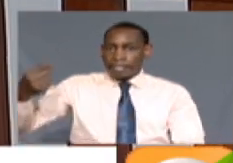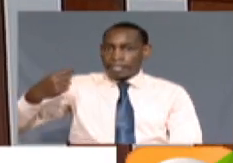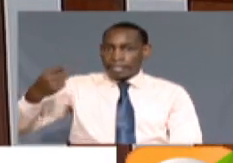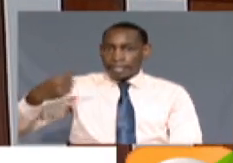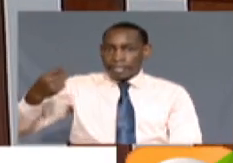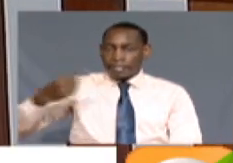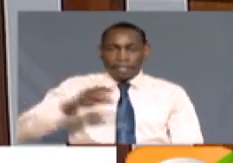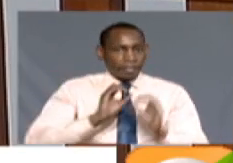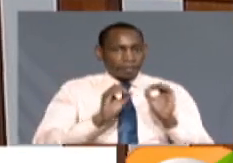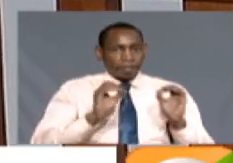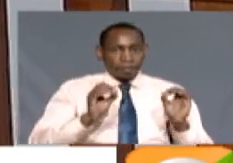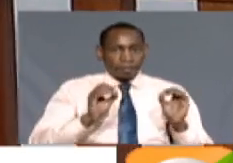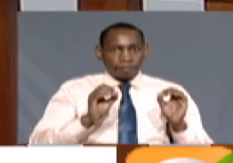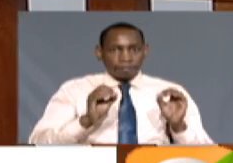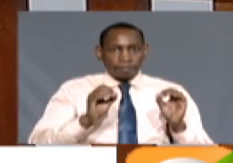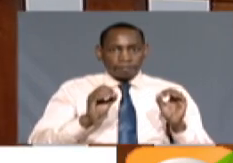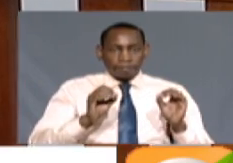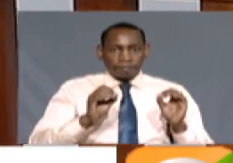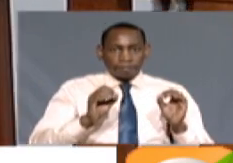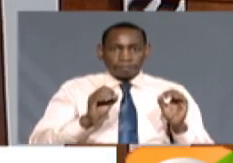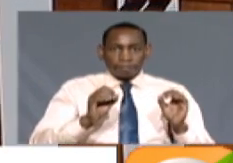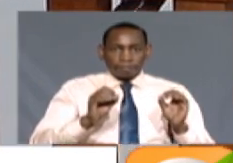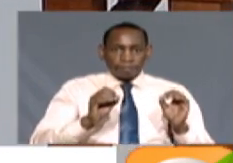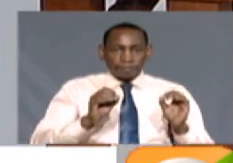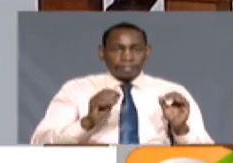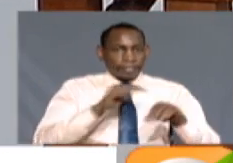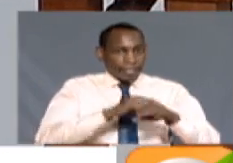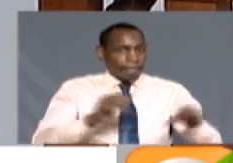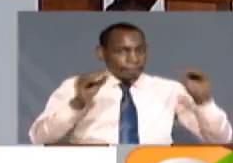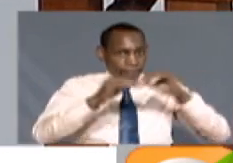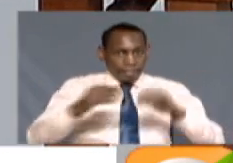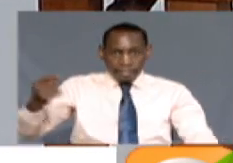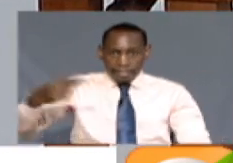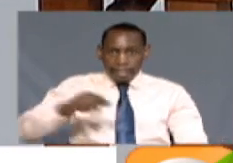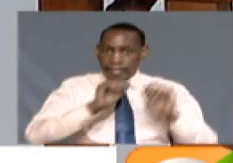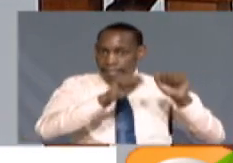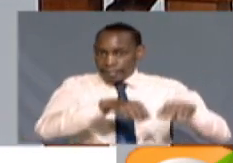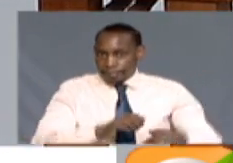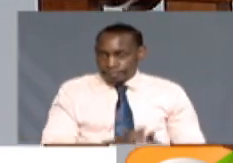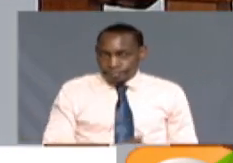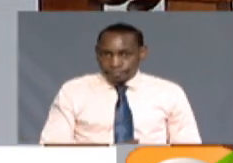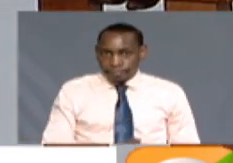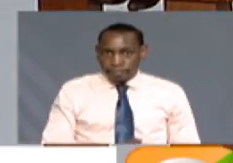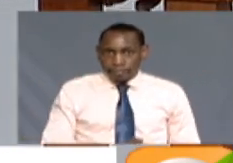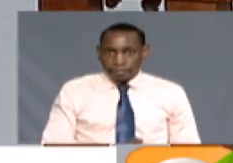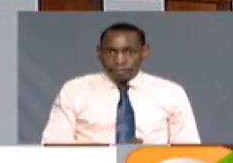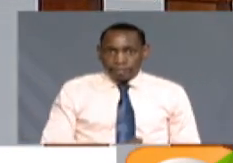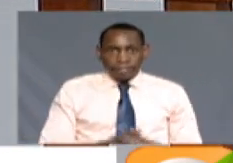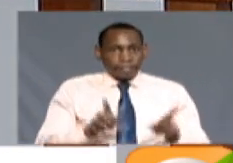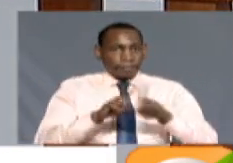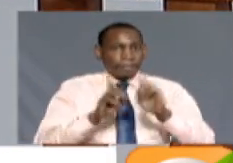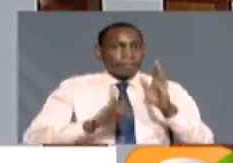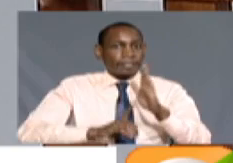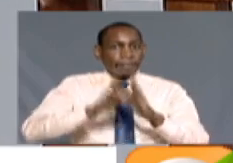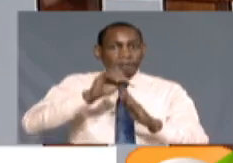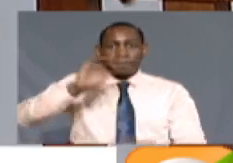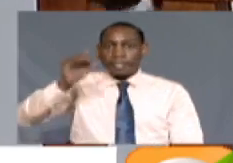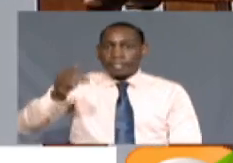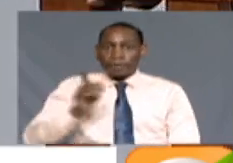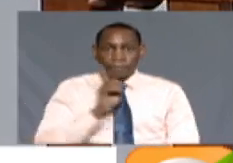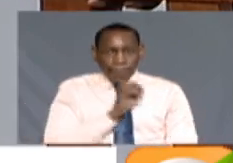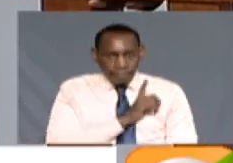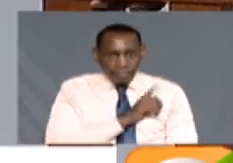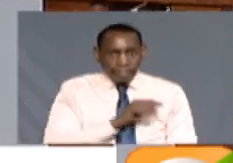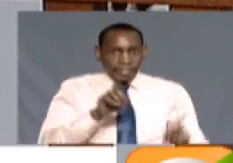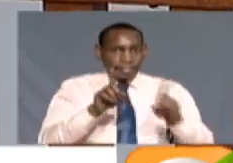They are on allowance when they meet. Yeah. and see how they have developed those cities. And